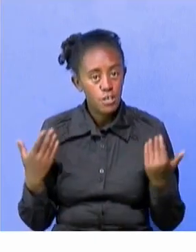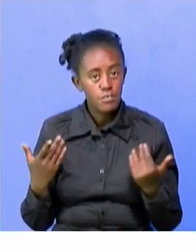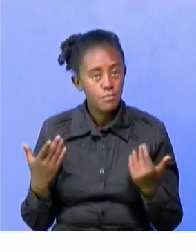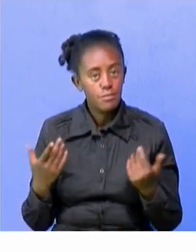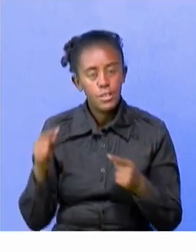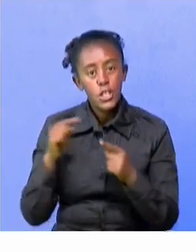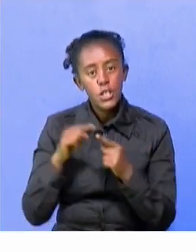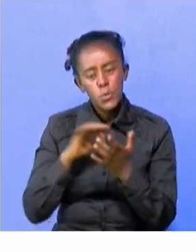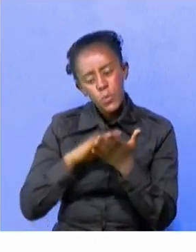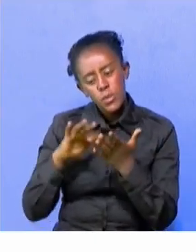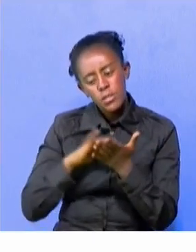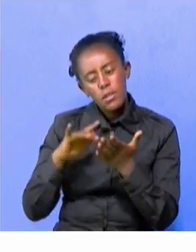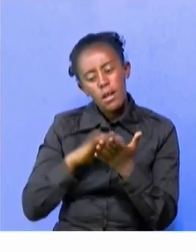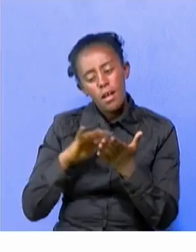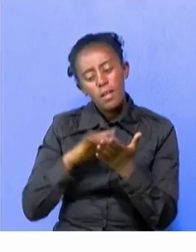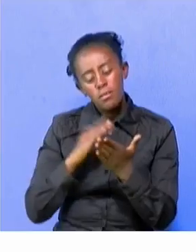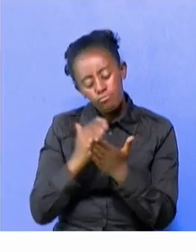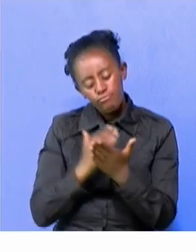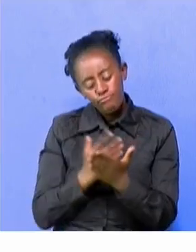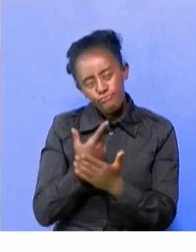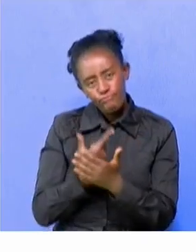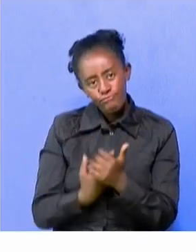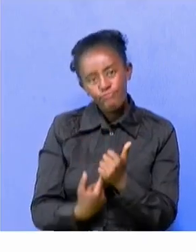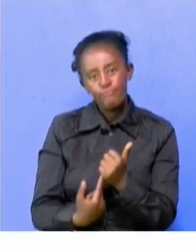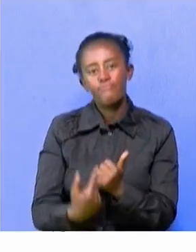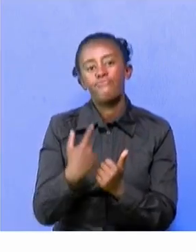To study my lesson